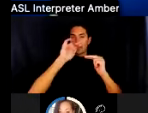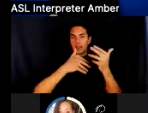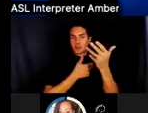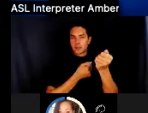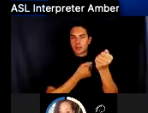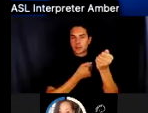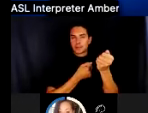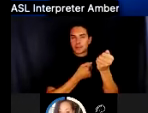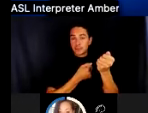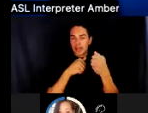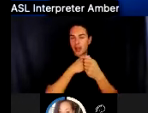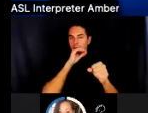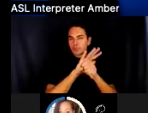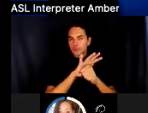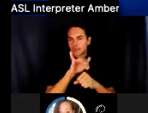How do you ensure them?